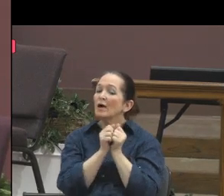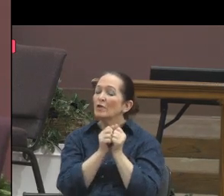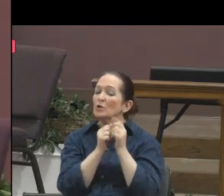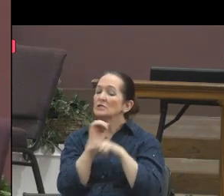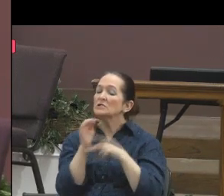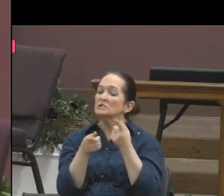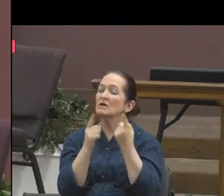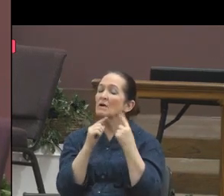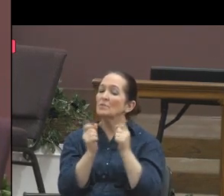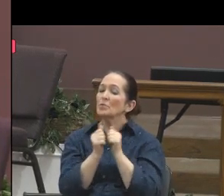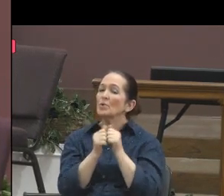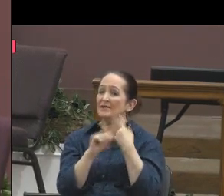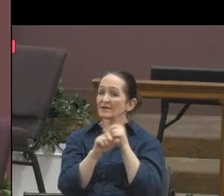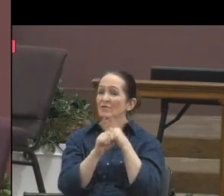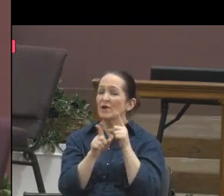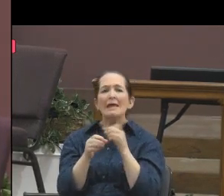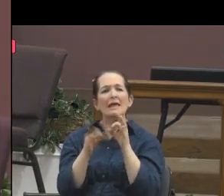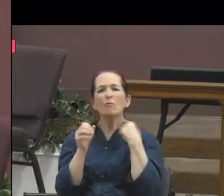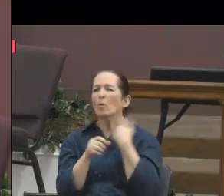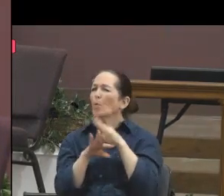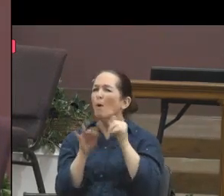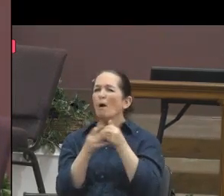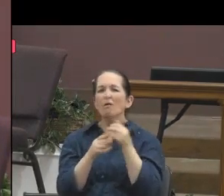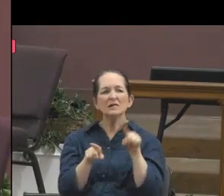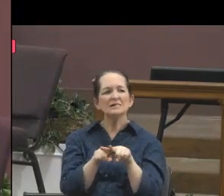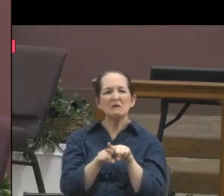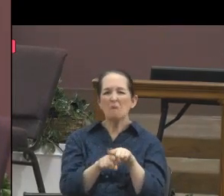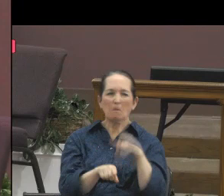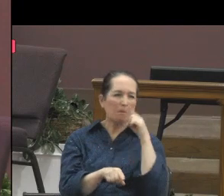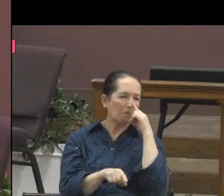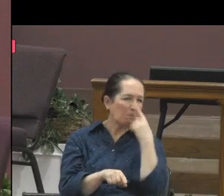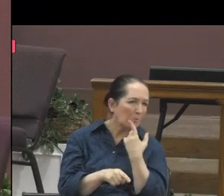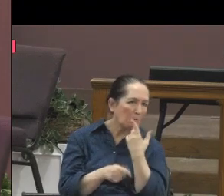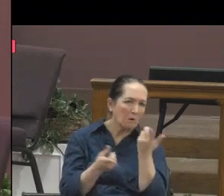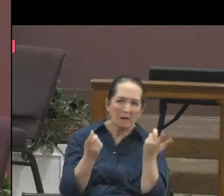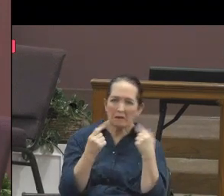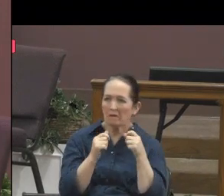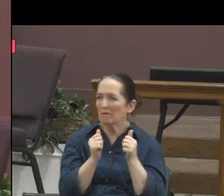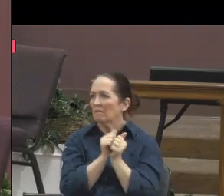If we were all the same, it'd be a pretty boring gathering.